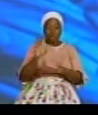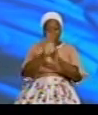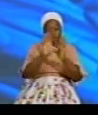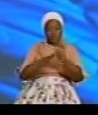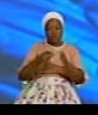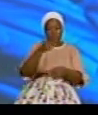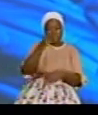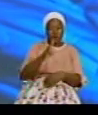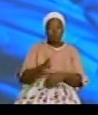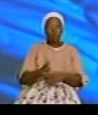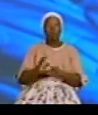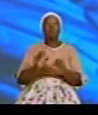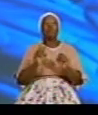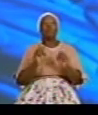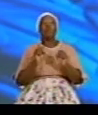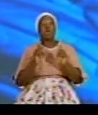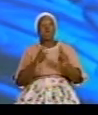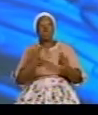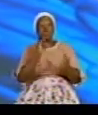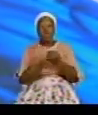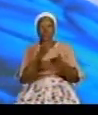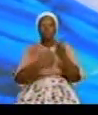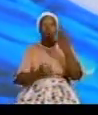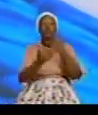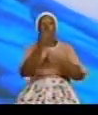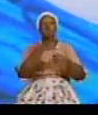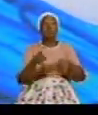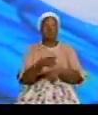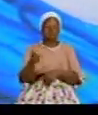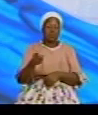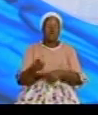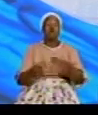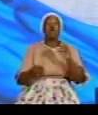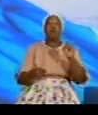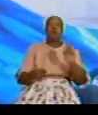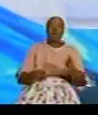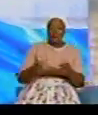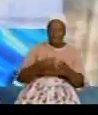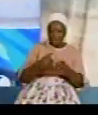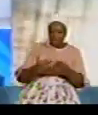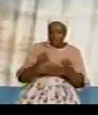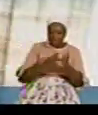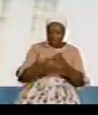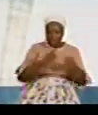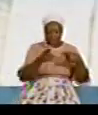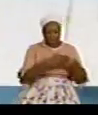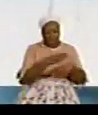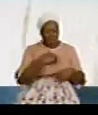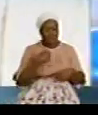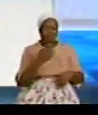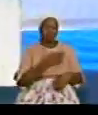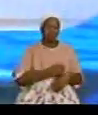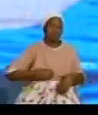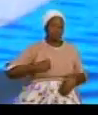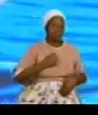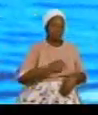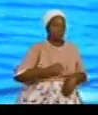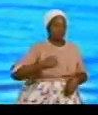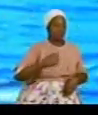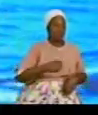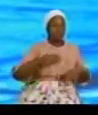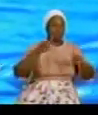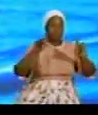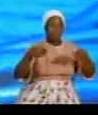of God. Okay, that's what offended them. And then Jesus will go back and say, Pharisees, I'm sorry.